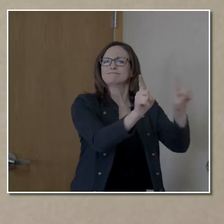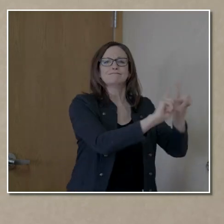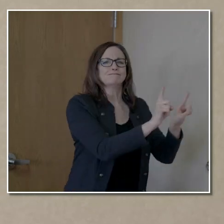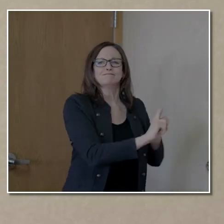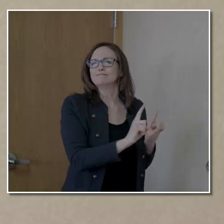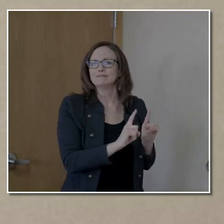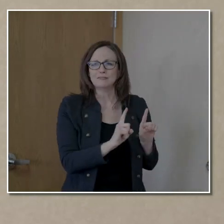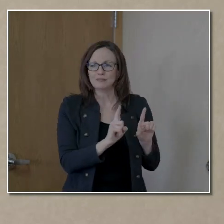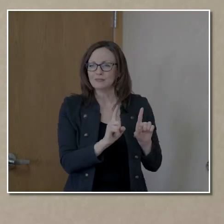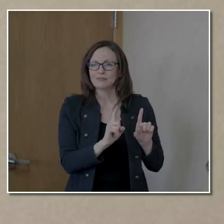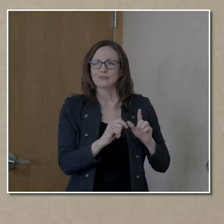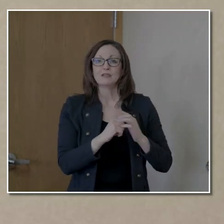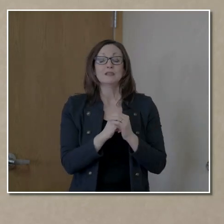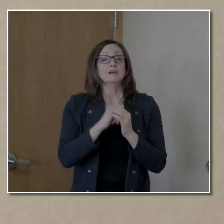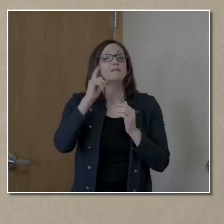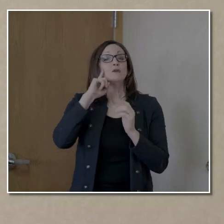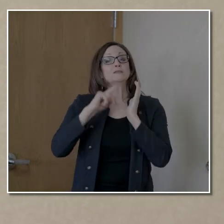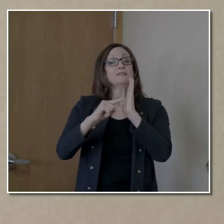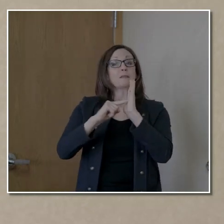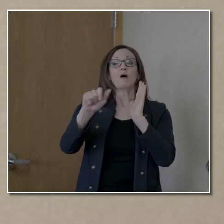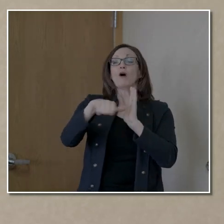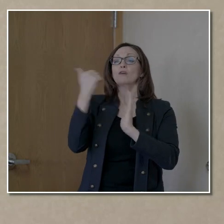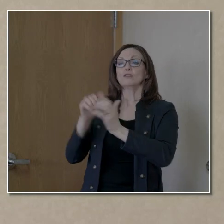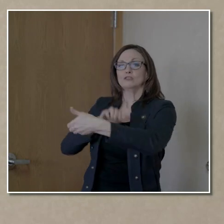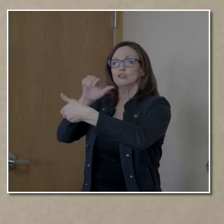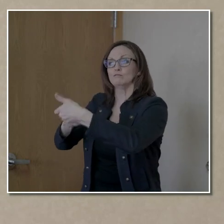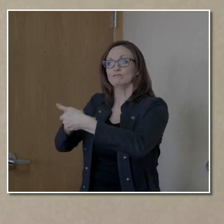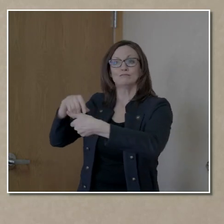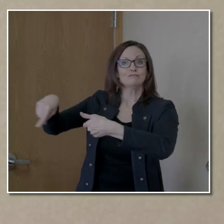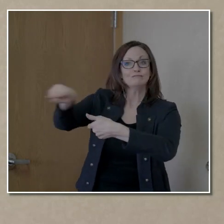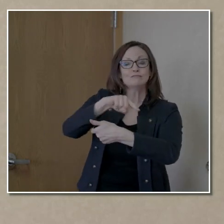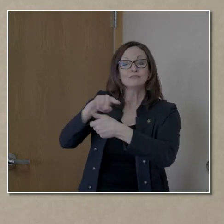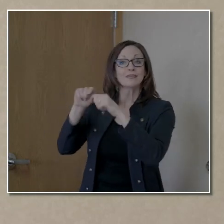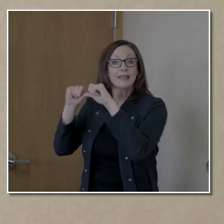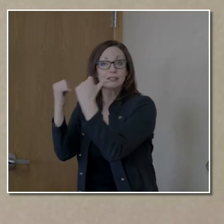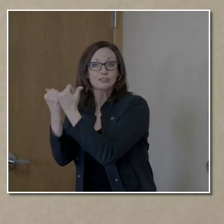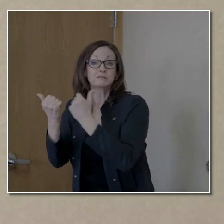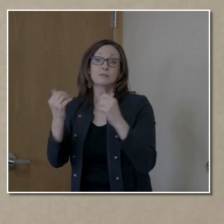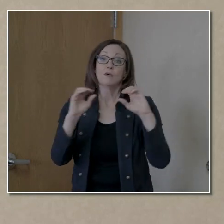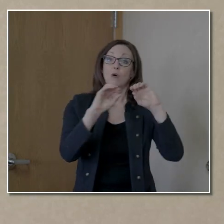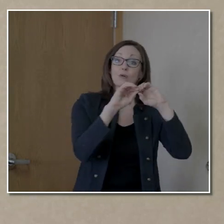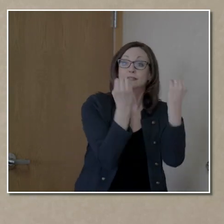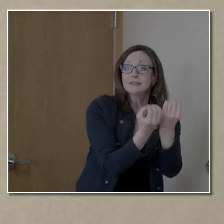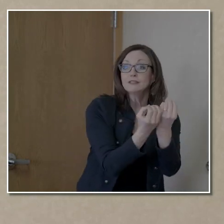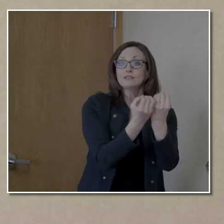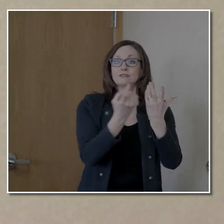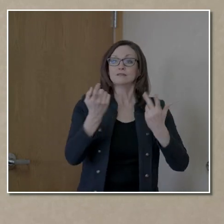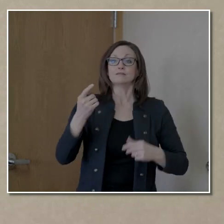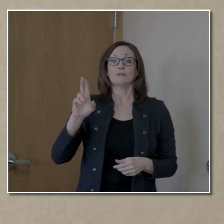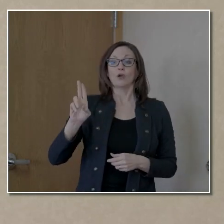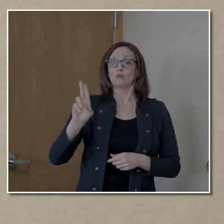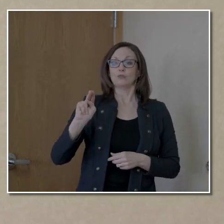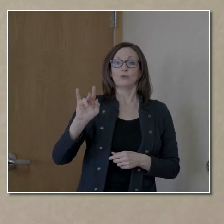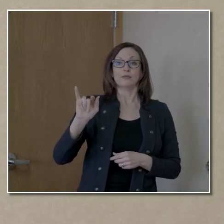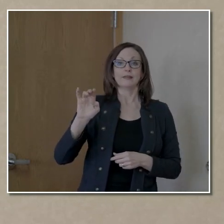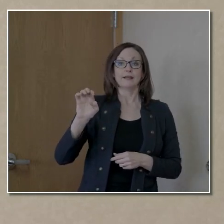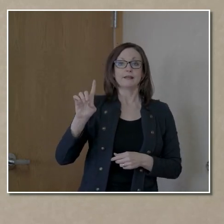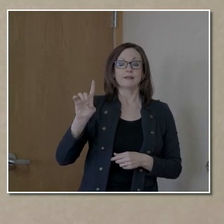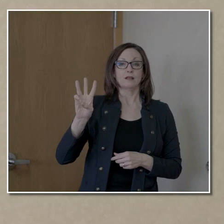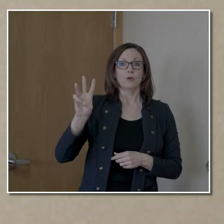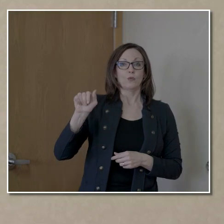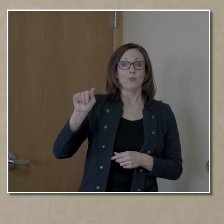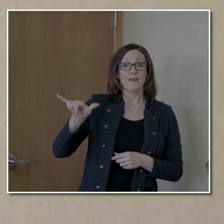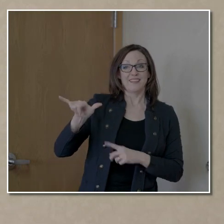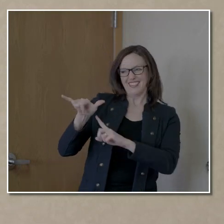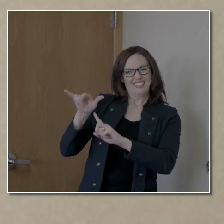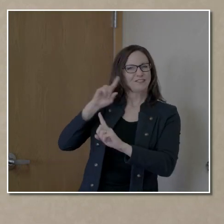people from voluntary organizations such as the United Way and the Salvation Army, who are working alongside